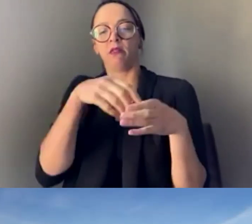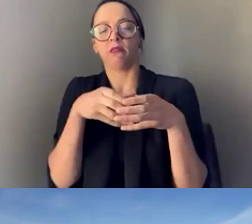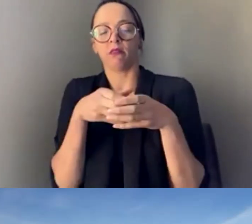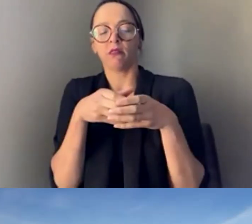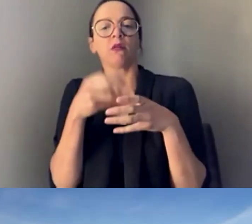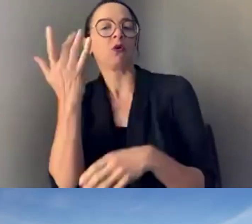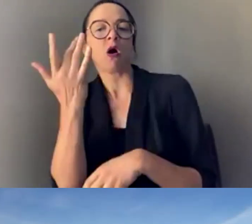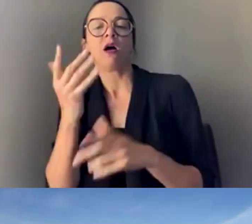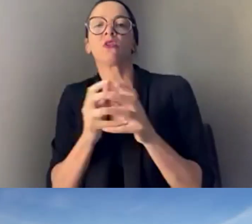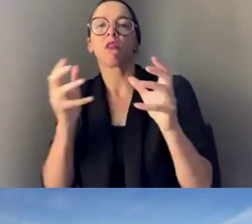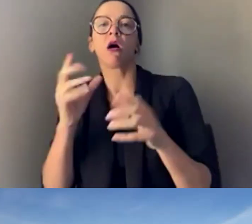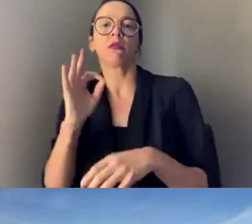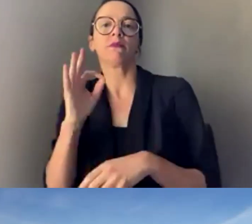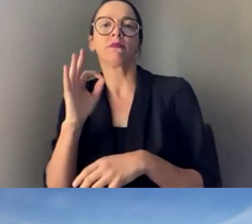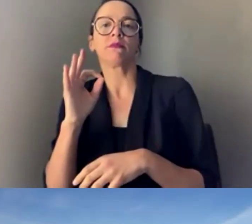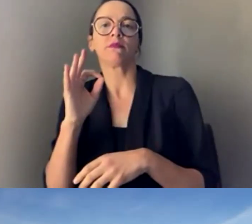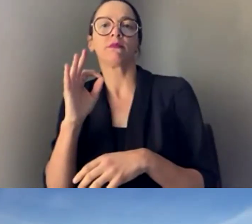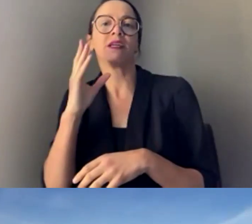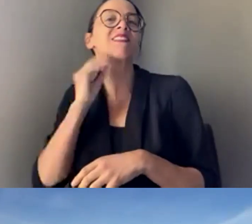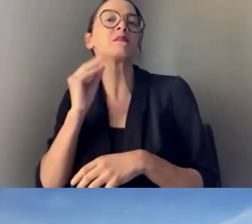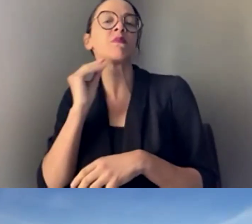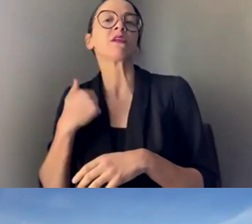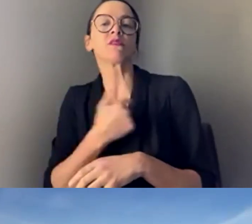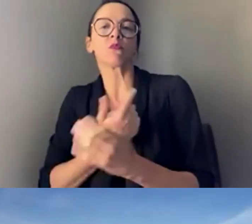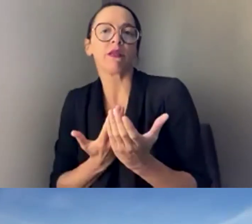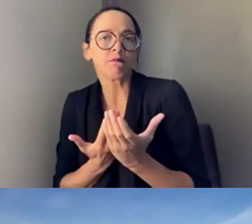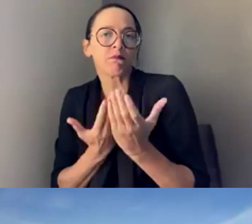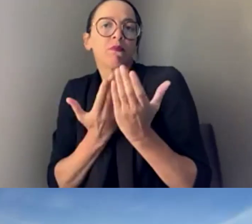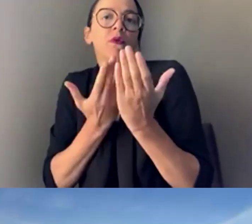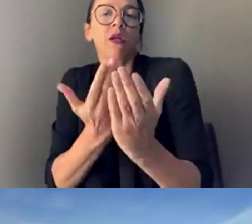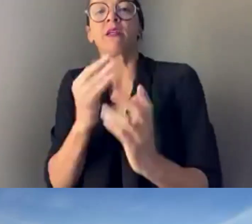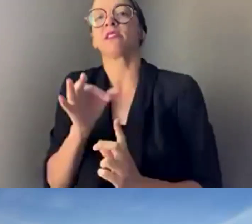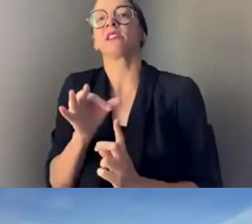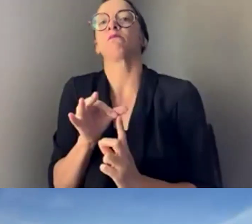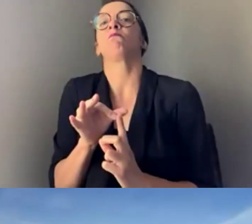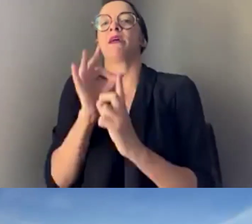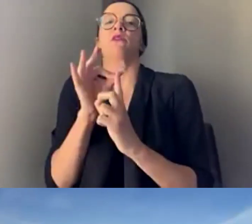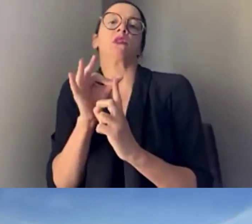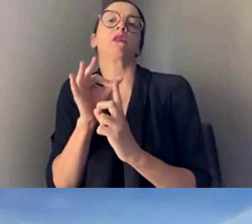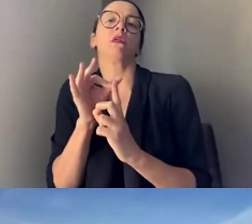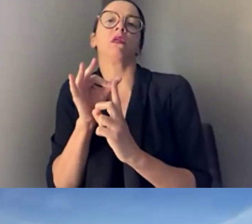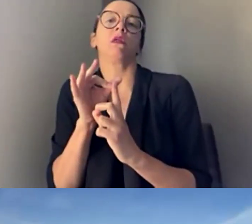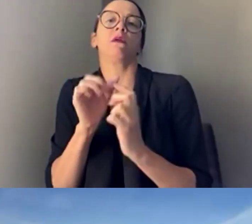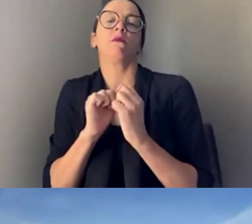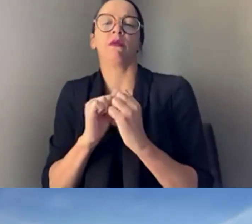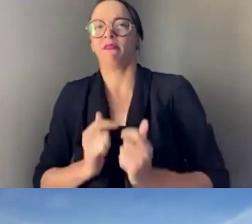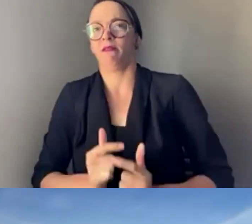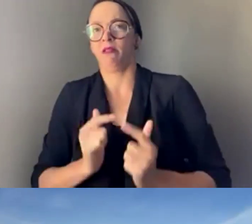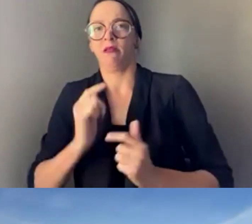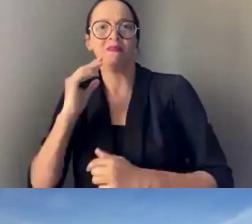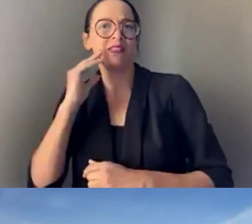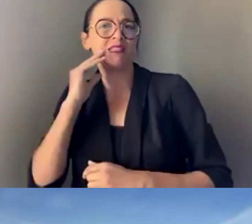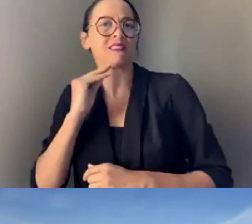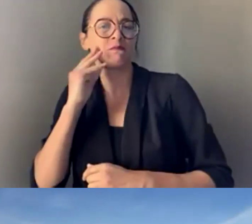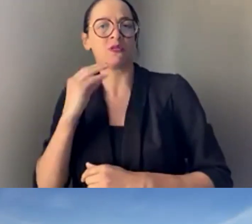committee, someone that's about navigating systems so that we can help each other within the committee.